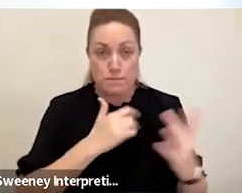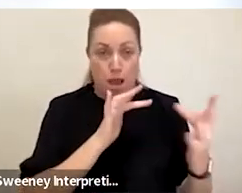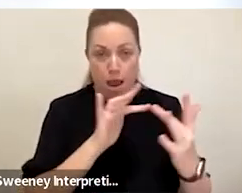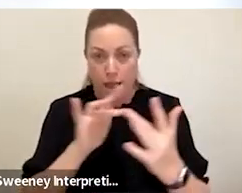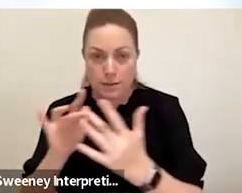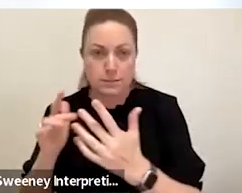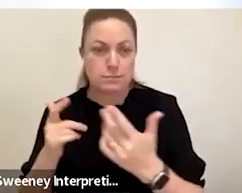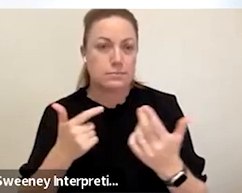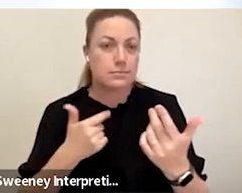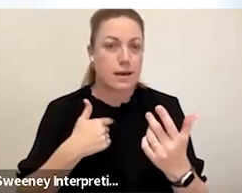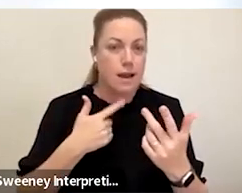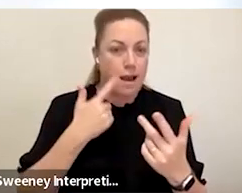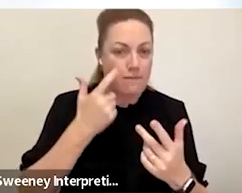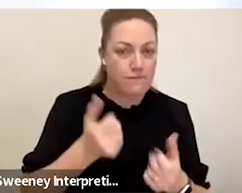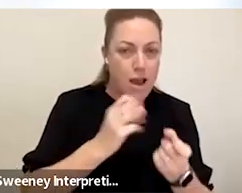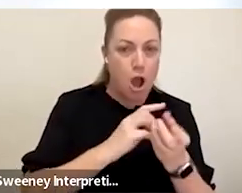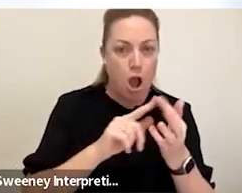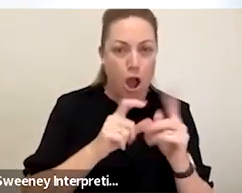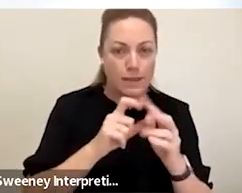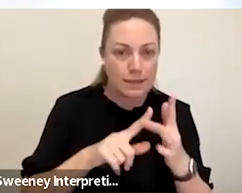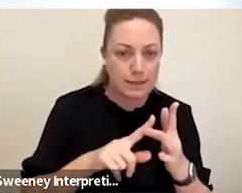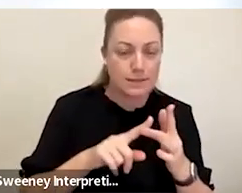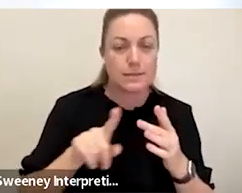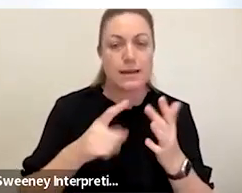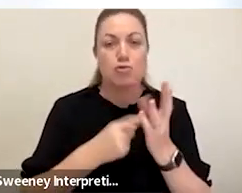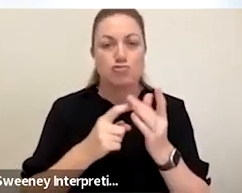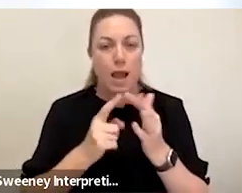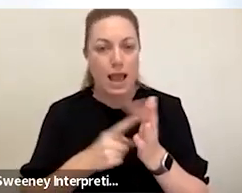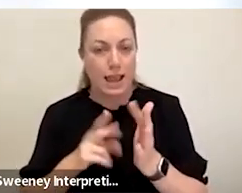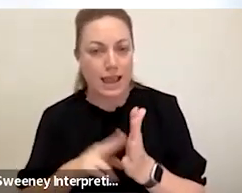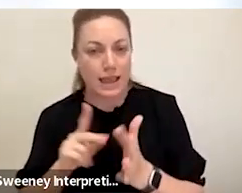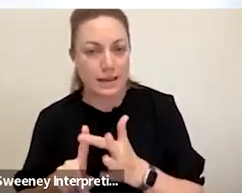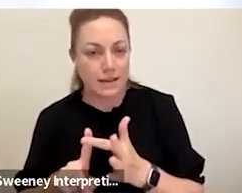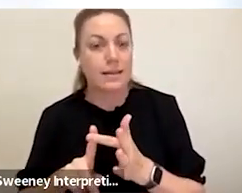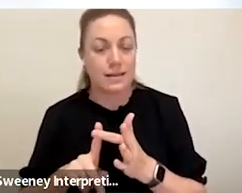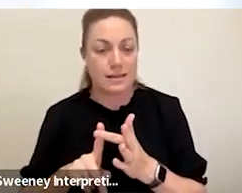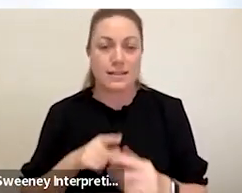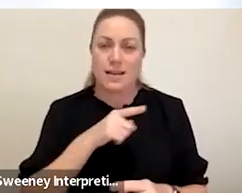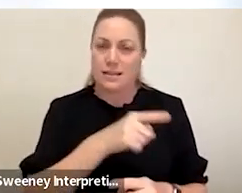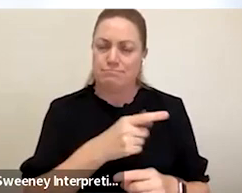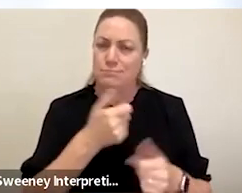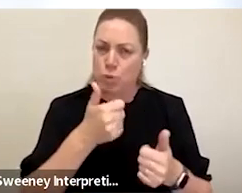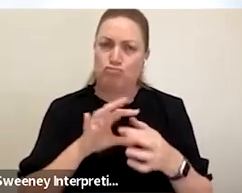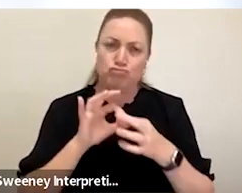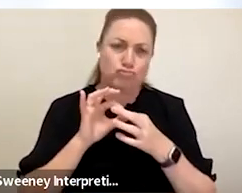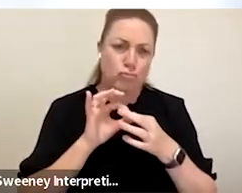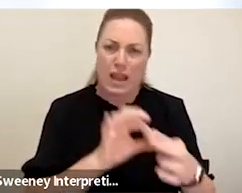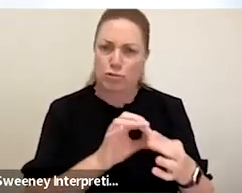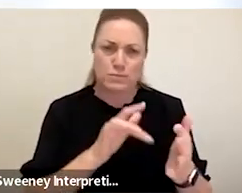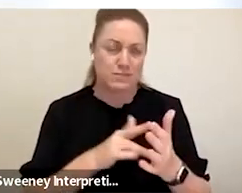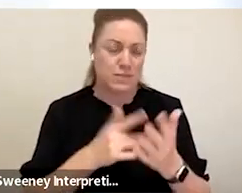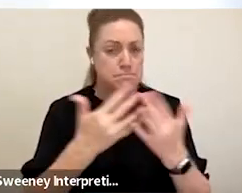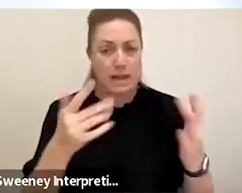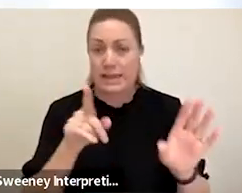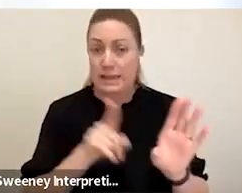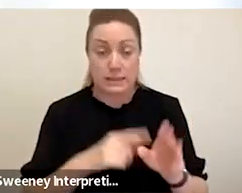and Raylene. Raylene has quite a long-standing relationship with the Neighbourhood Centre that's been built over many years